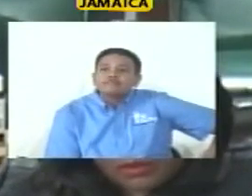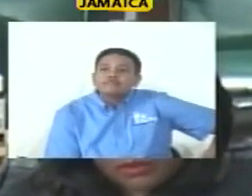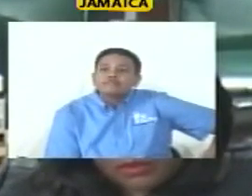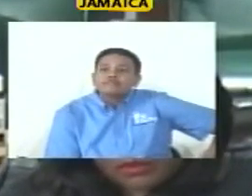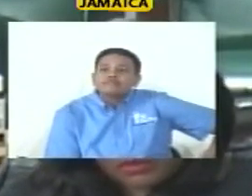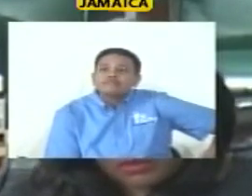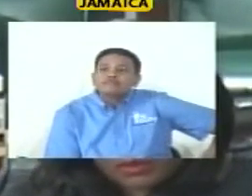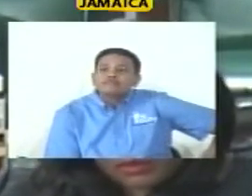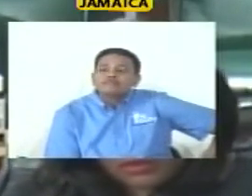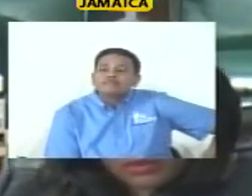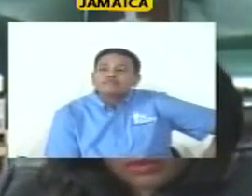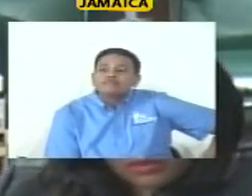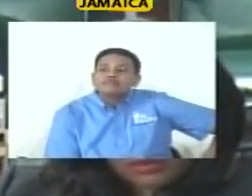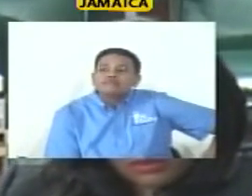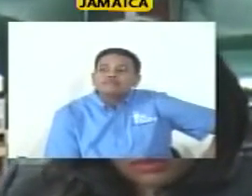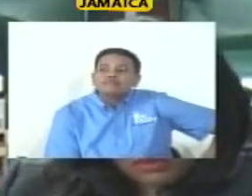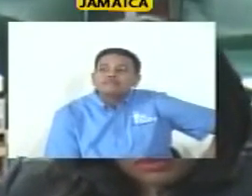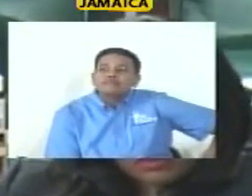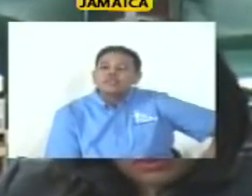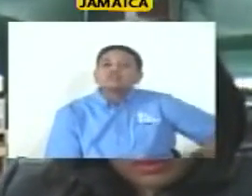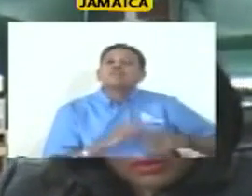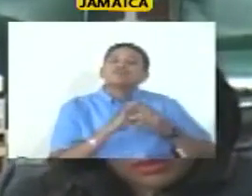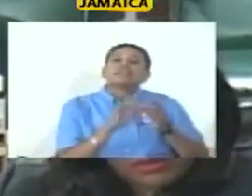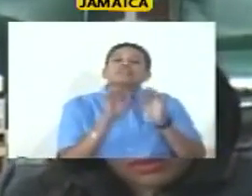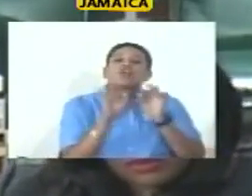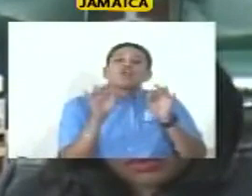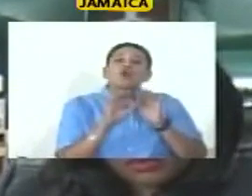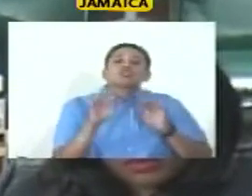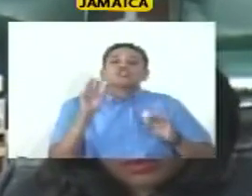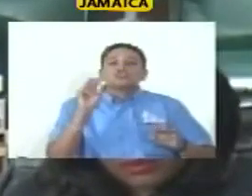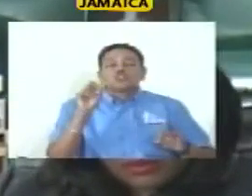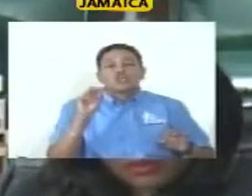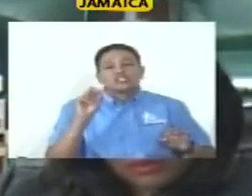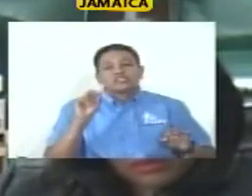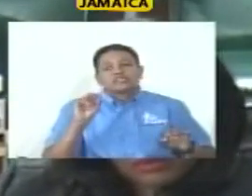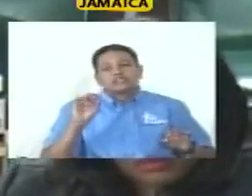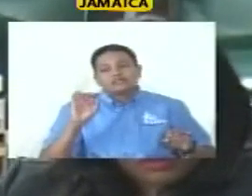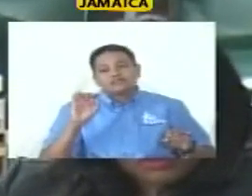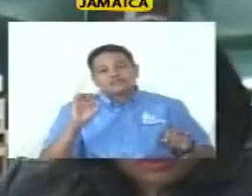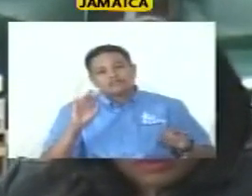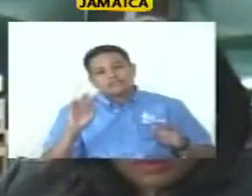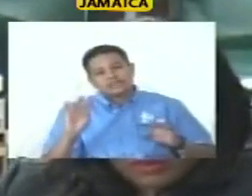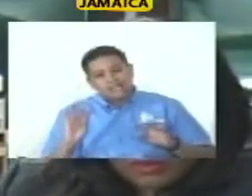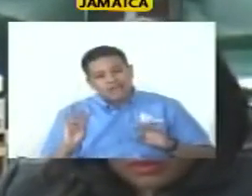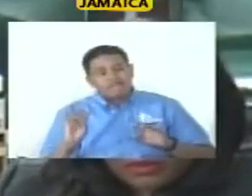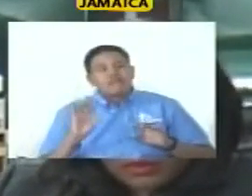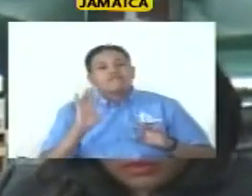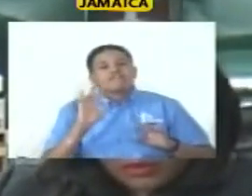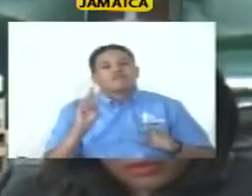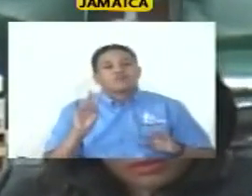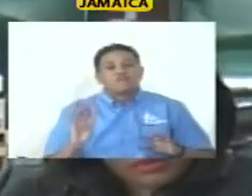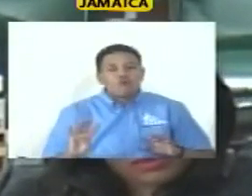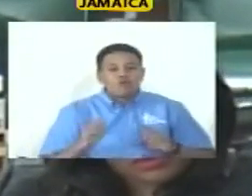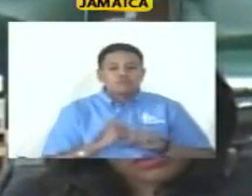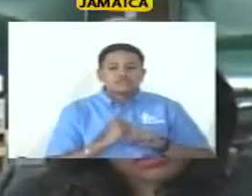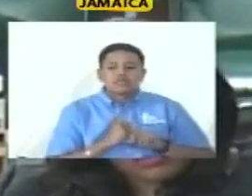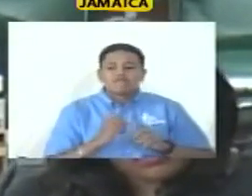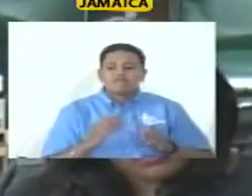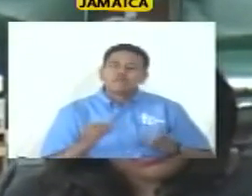7 and 52.4, there was a question raised about the absence of custodial